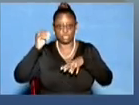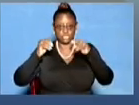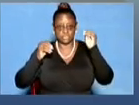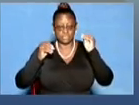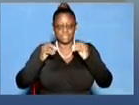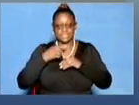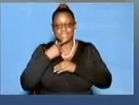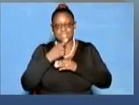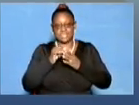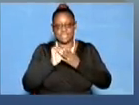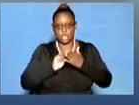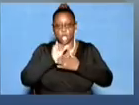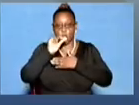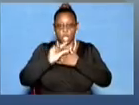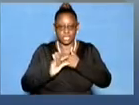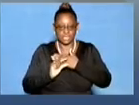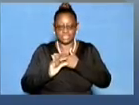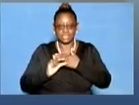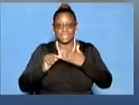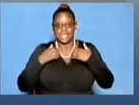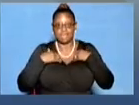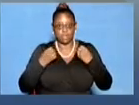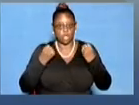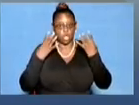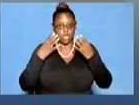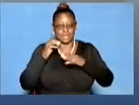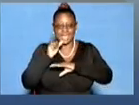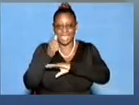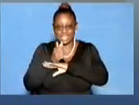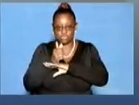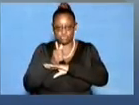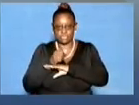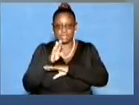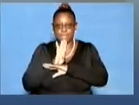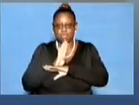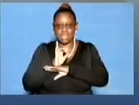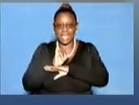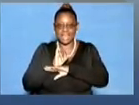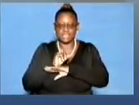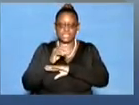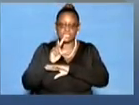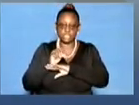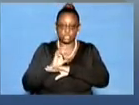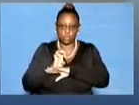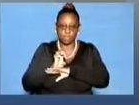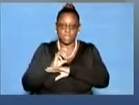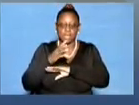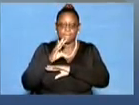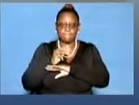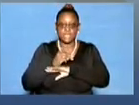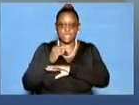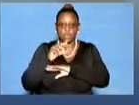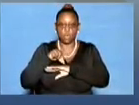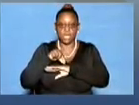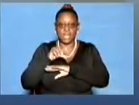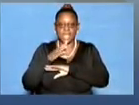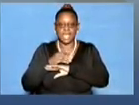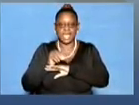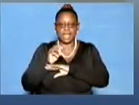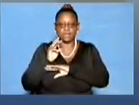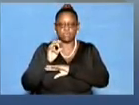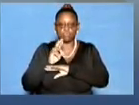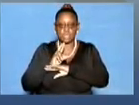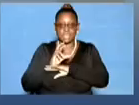It cited in August alone, there were significant outages in Andros, the Berry Islands, Exuma, Inagua, Miyaguana, and Ragged